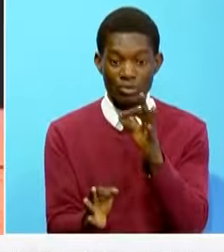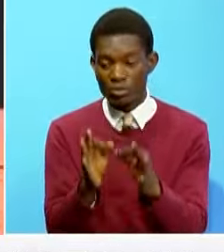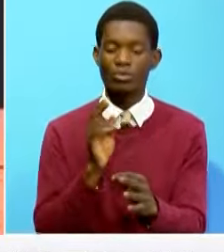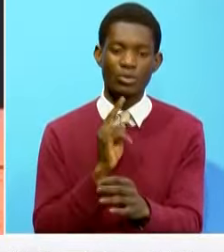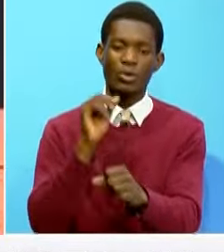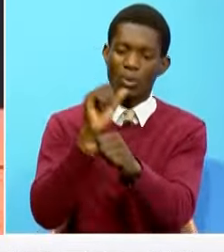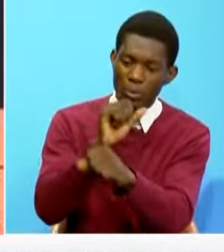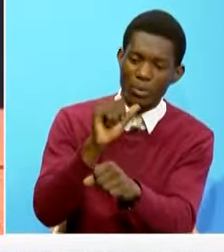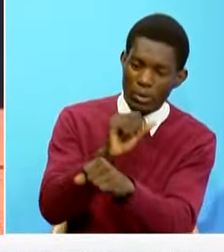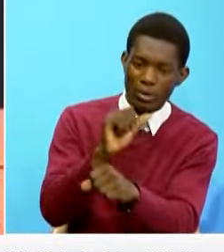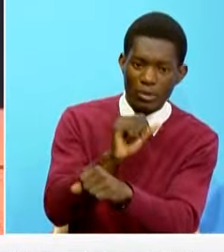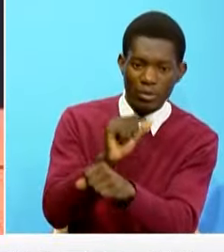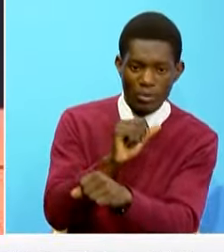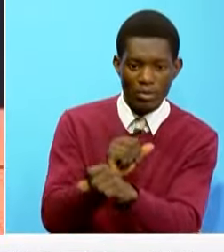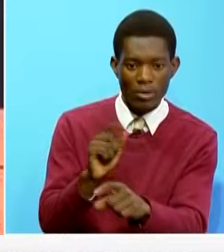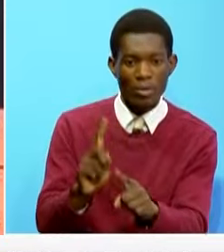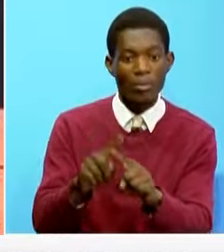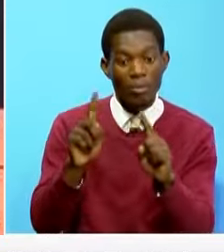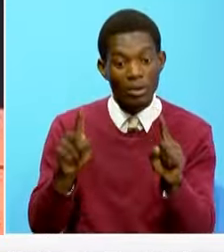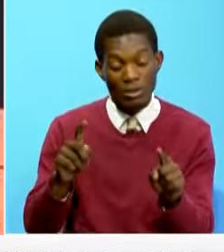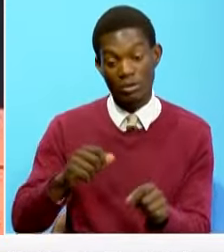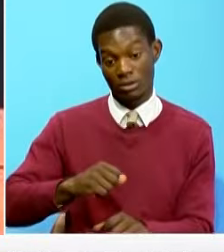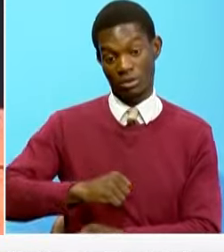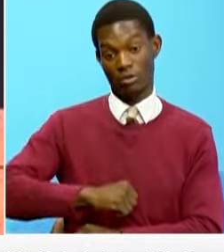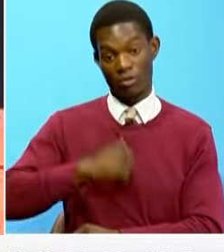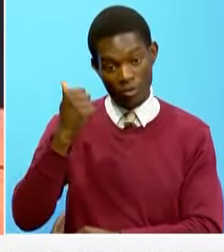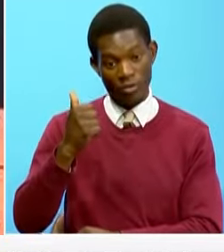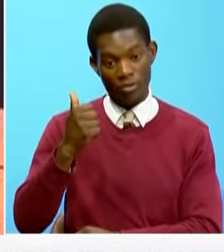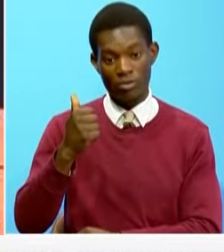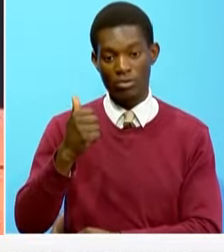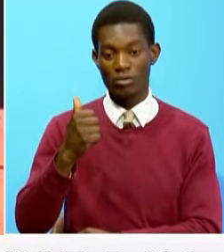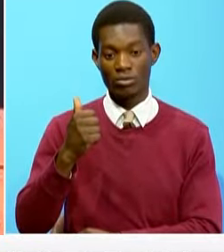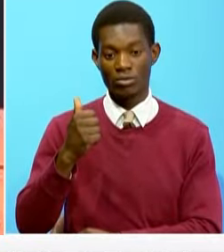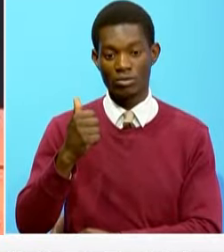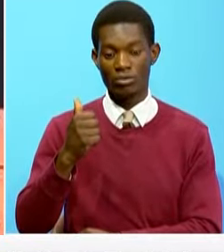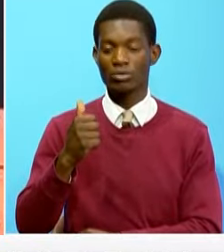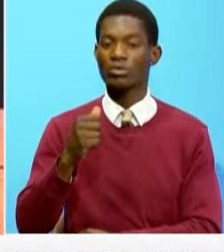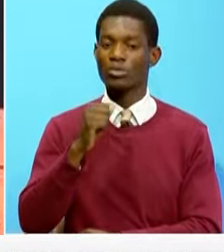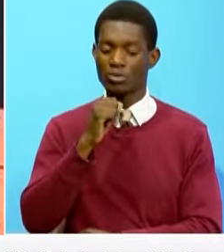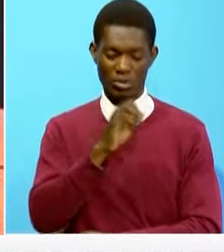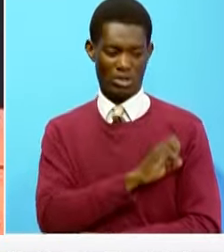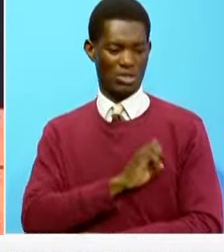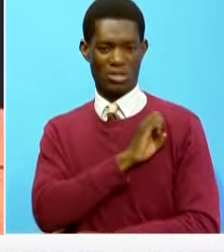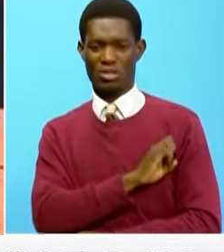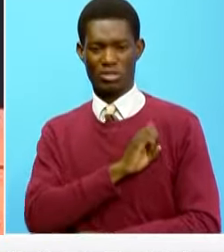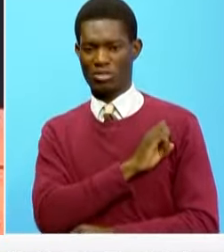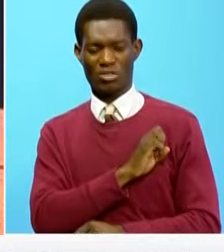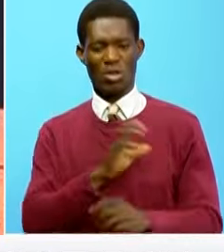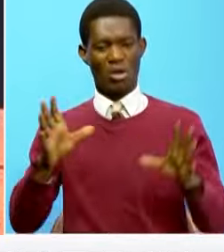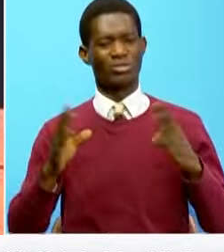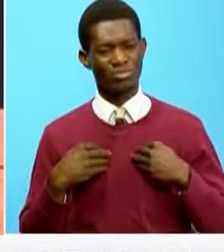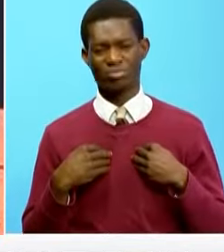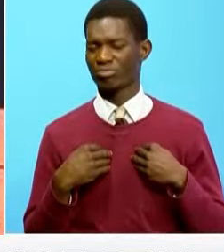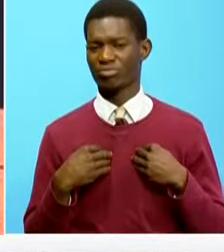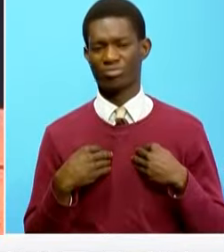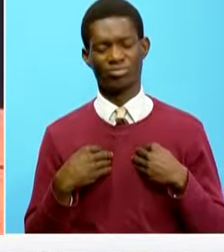we individually and collectively fail to embrace ethics and social responsibility